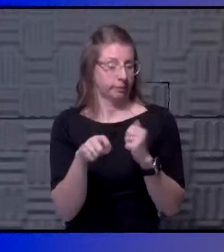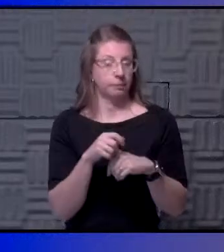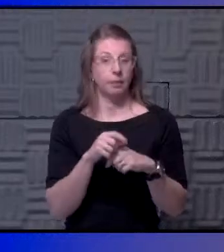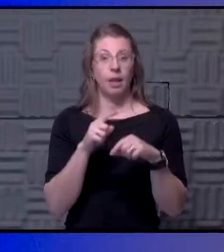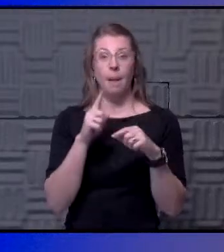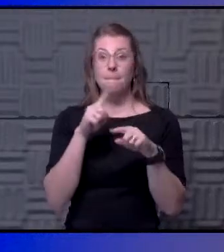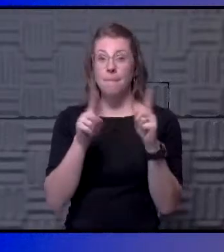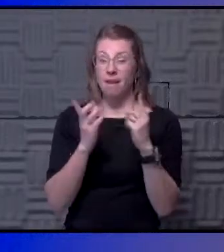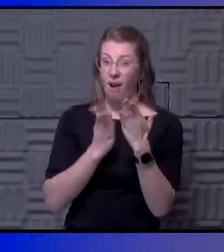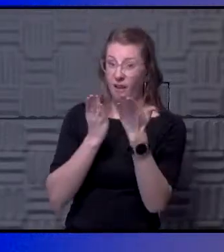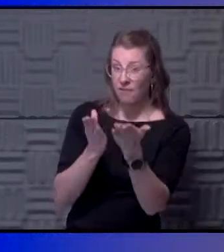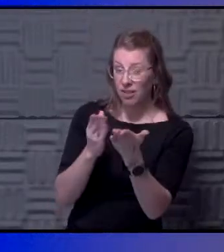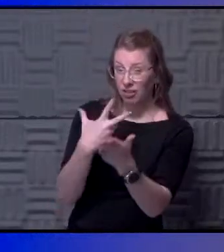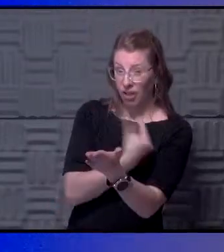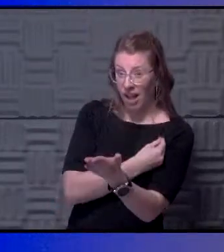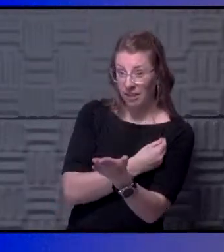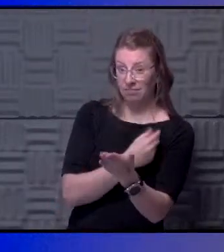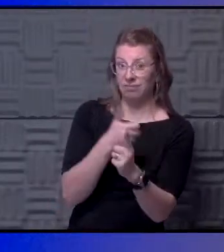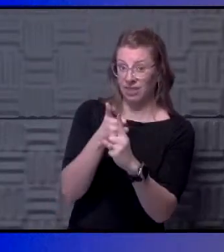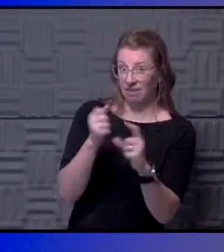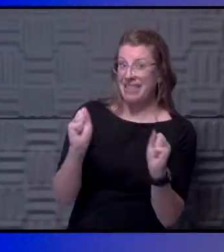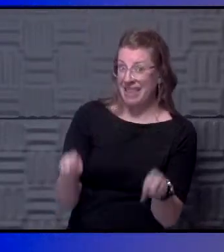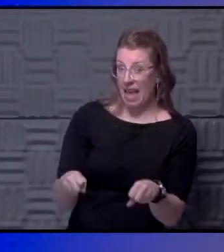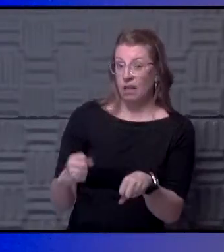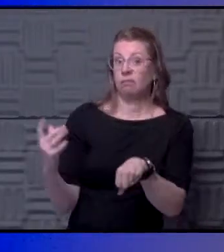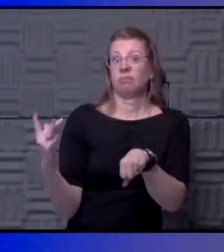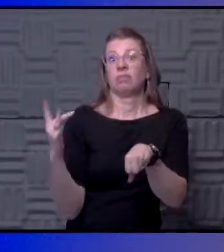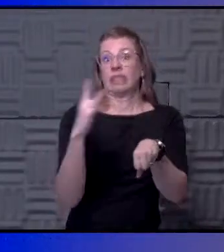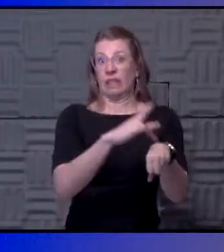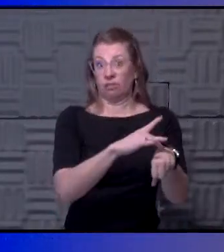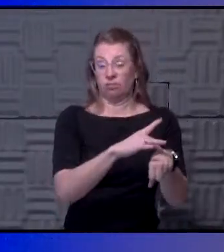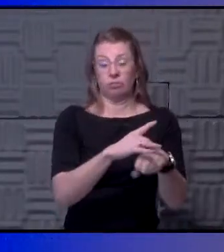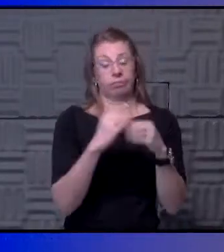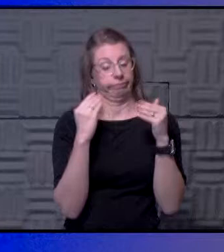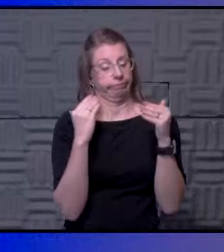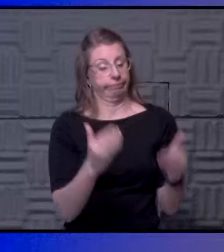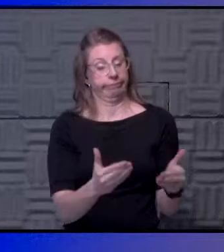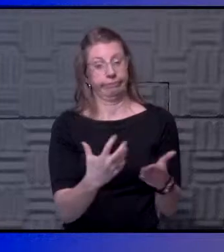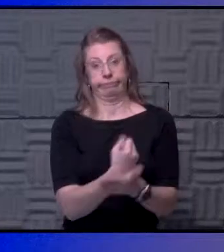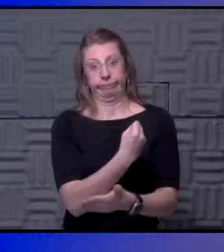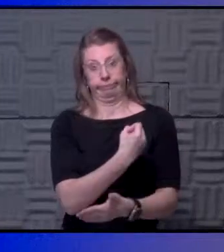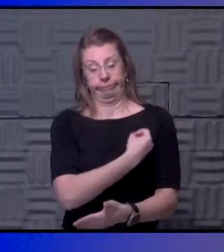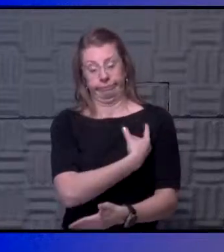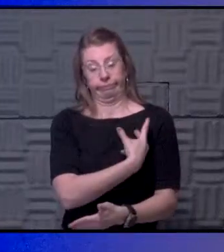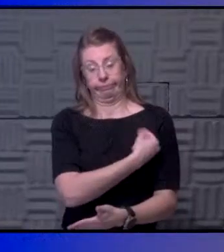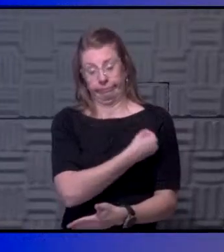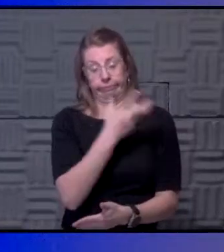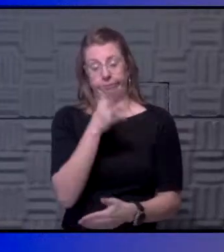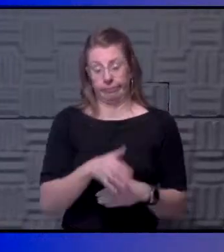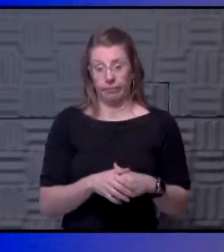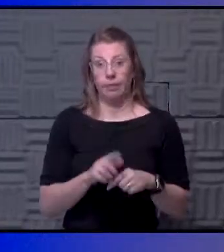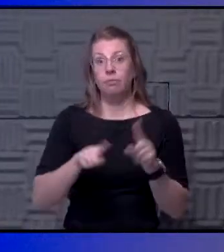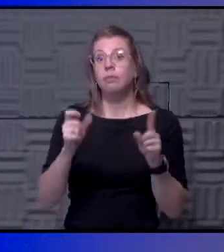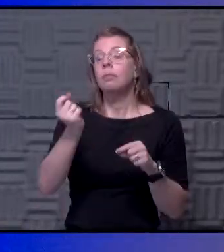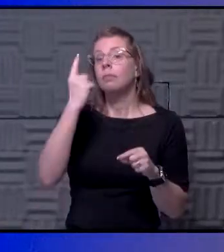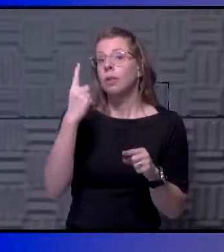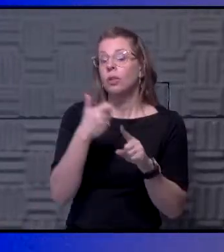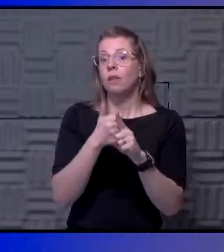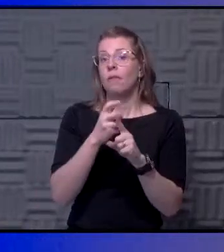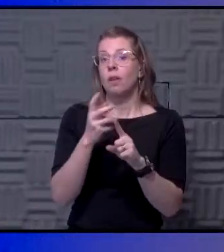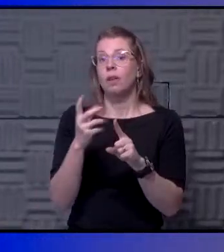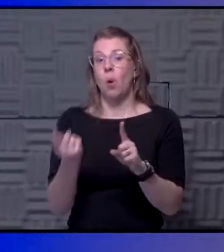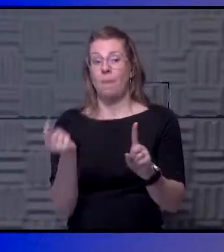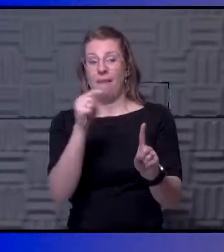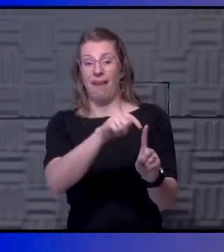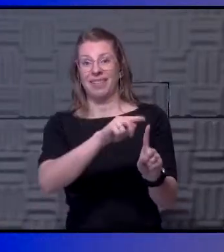offered a shot and you have the means and you think you can do it, then certainly go get it. But understand, you really should go back to that